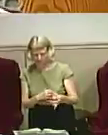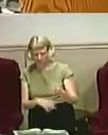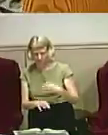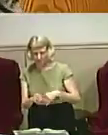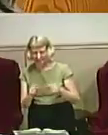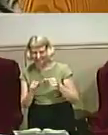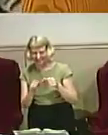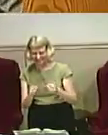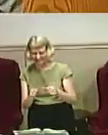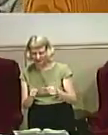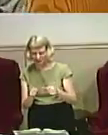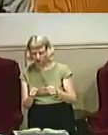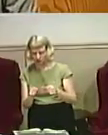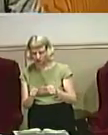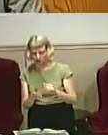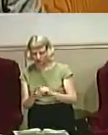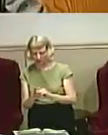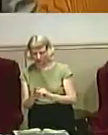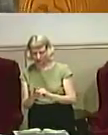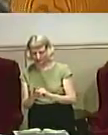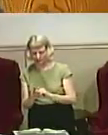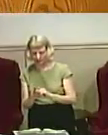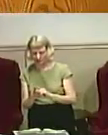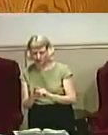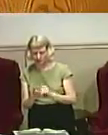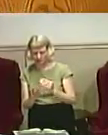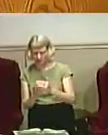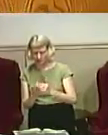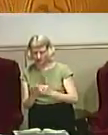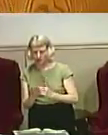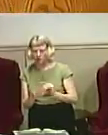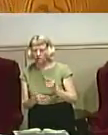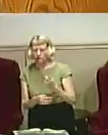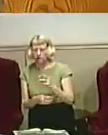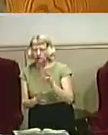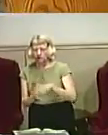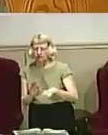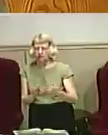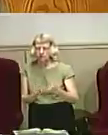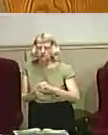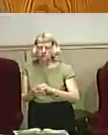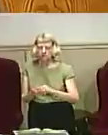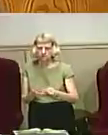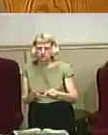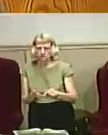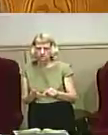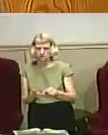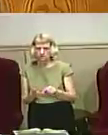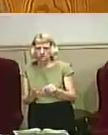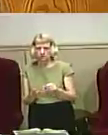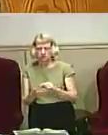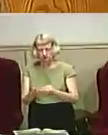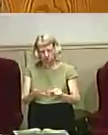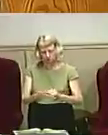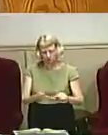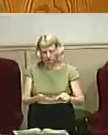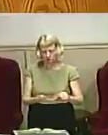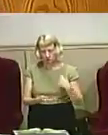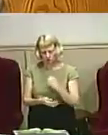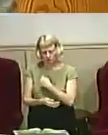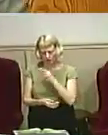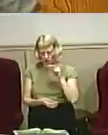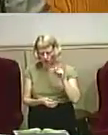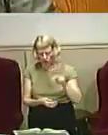going to continue that thought. And of course, 1 Corinthians 1, when we were looking at 1 Corinthians 1, what we were looking at was